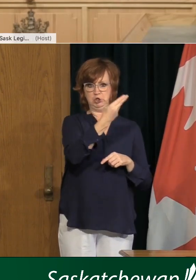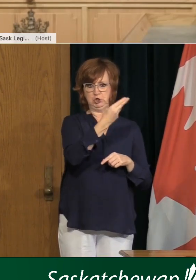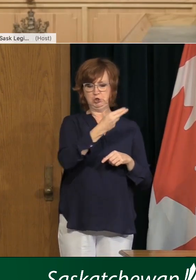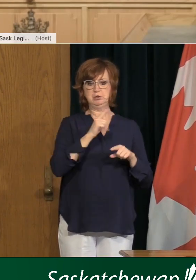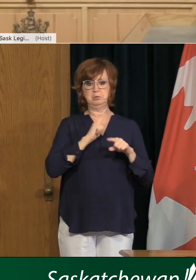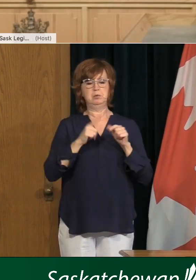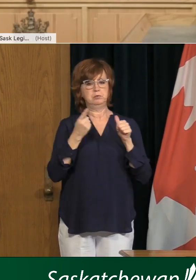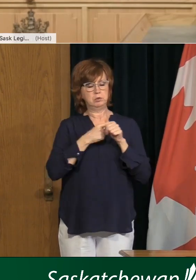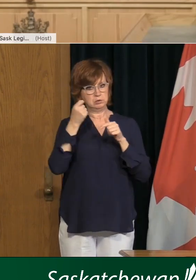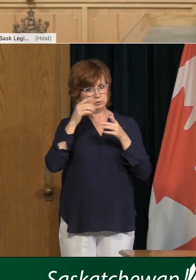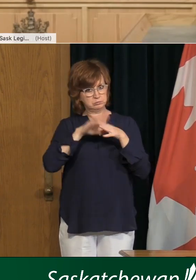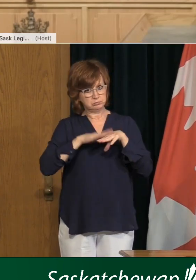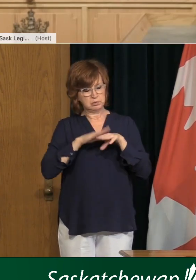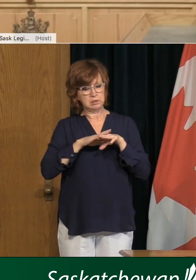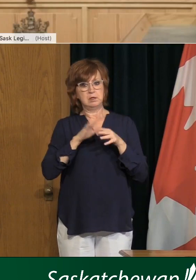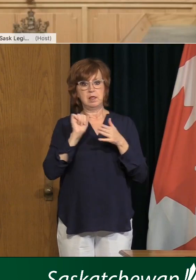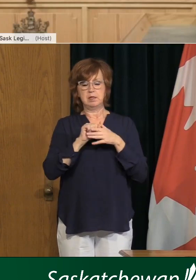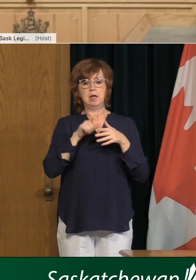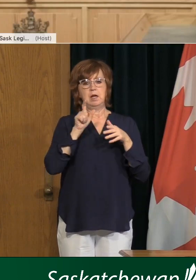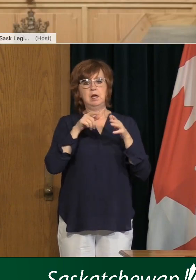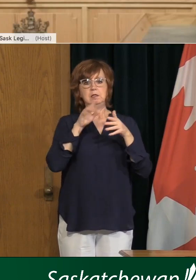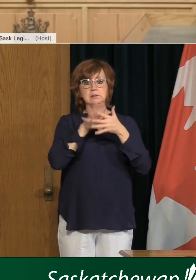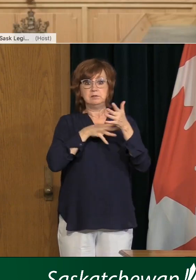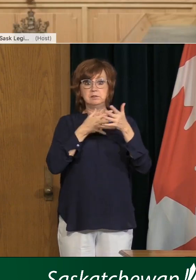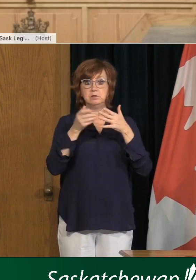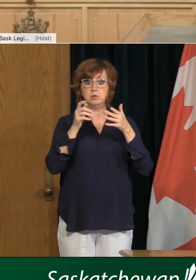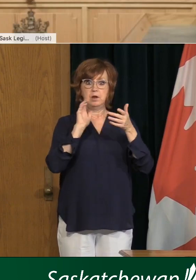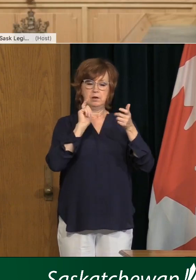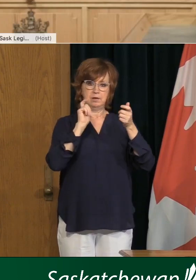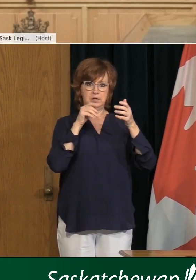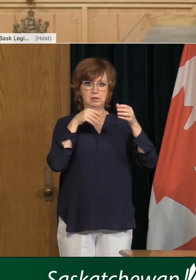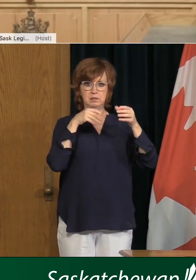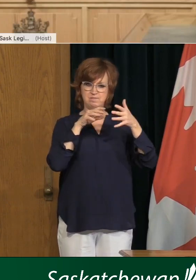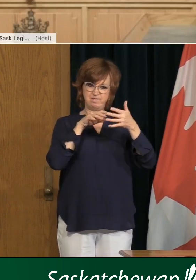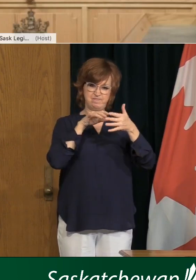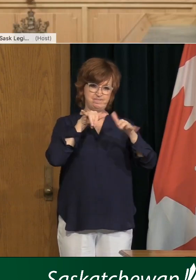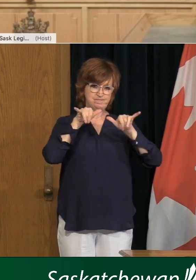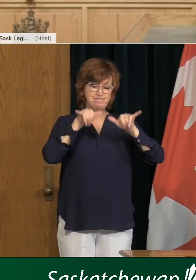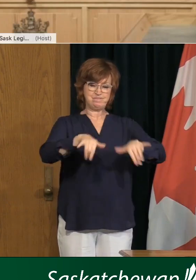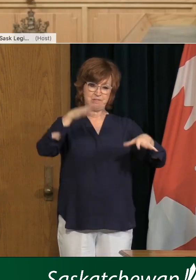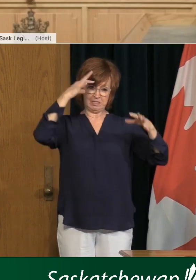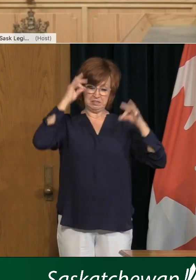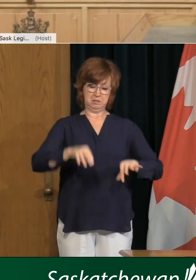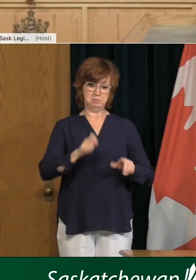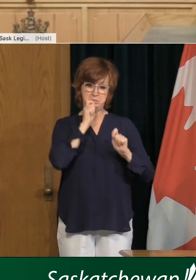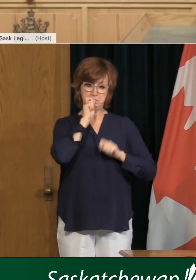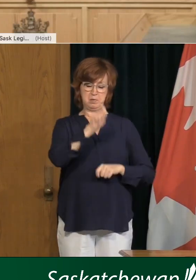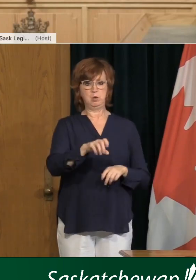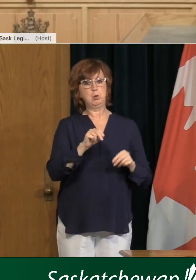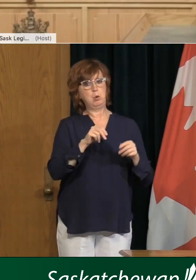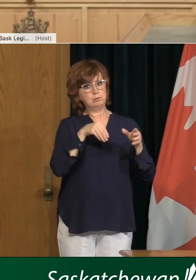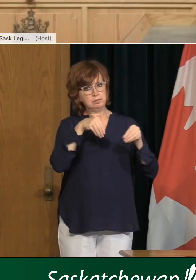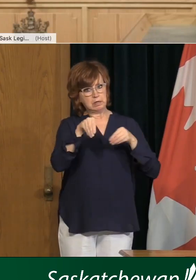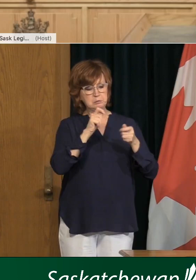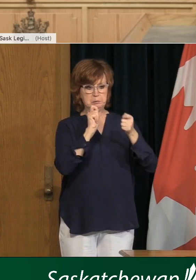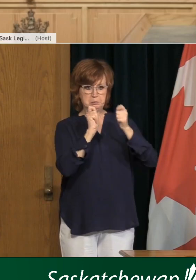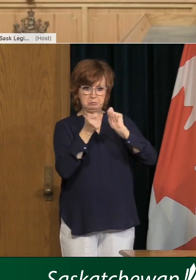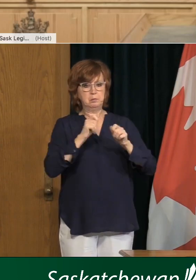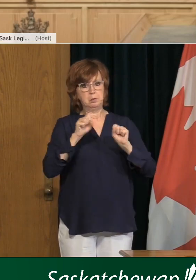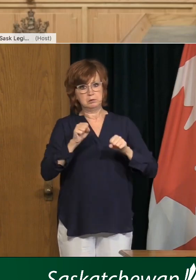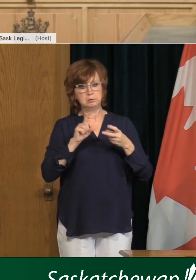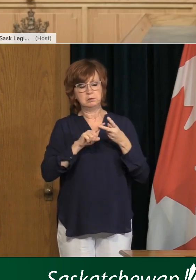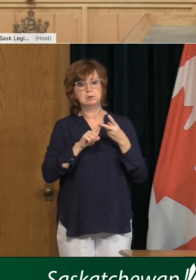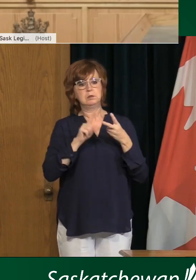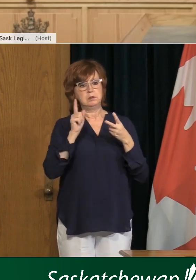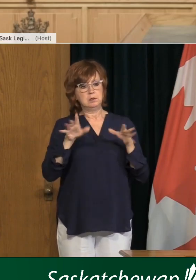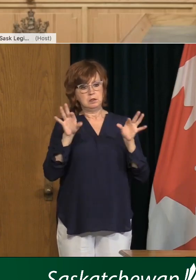be a one-size-fits-all approach. It's more of a framework. It will be mindful of the different local dynamics in the province, including